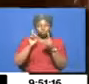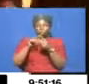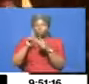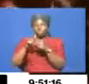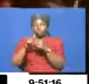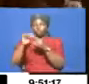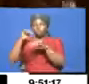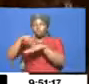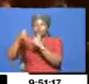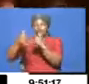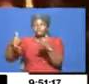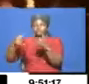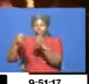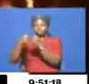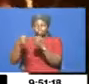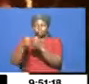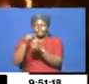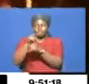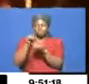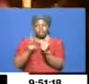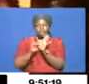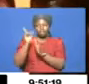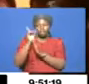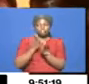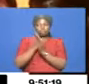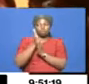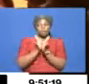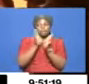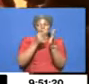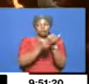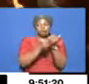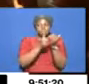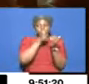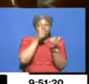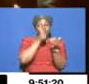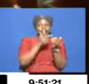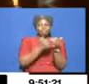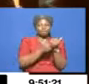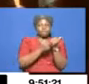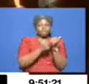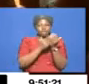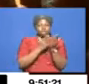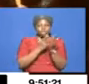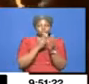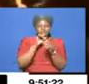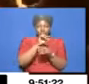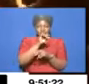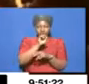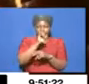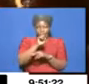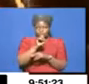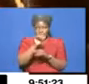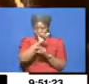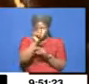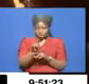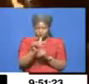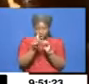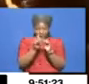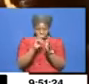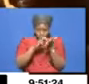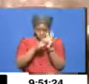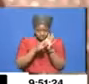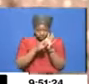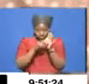The game was developed through a public-private partnership between GIZ Regional Project, Sports for Development in Africa, and